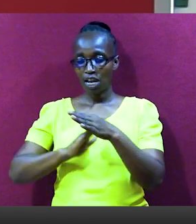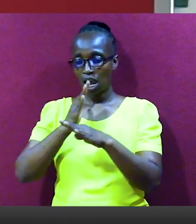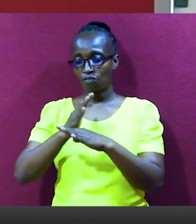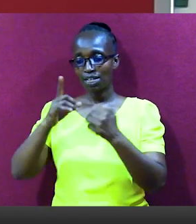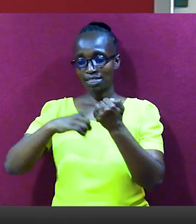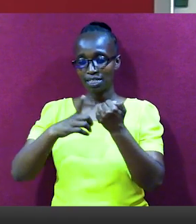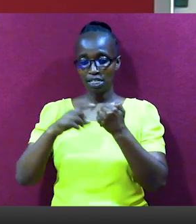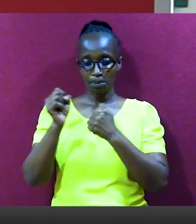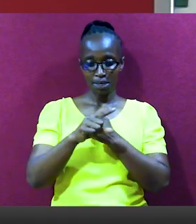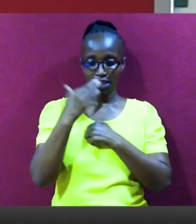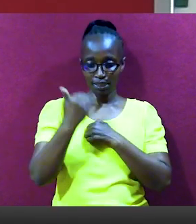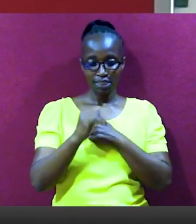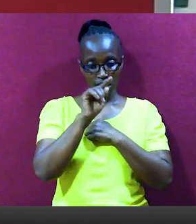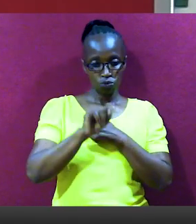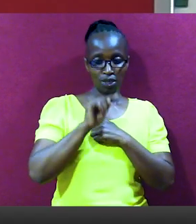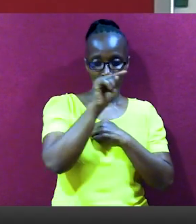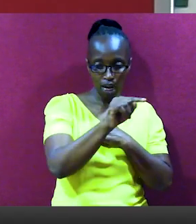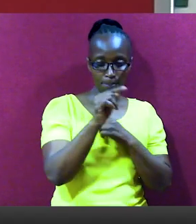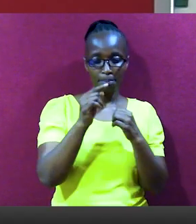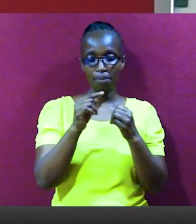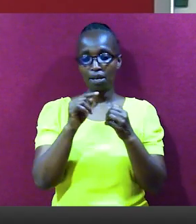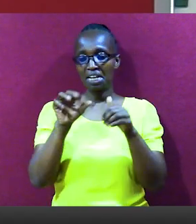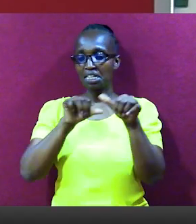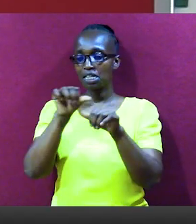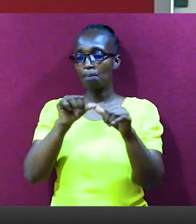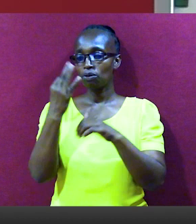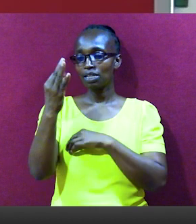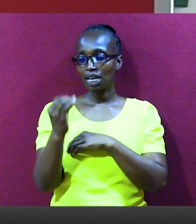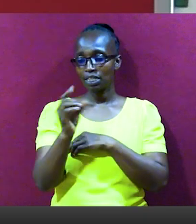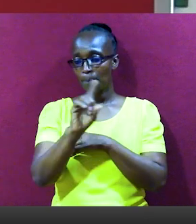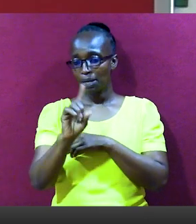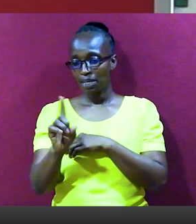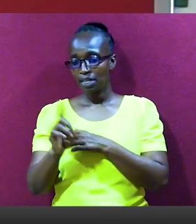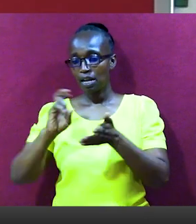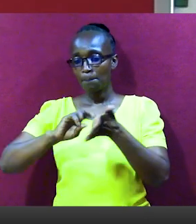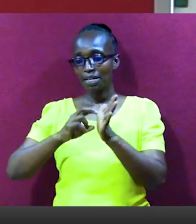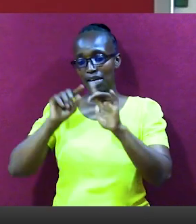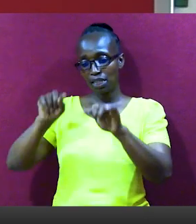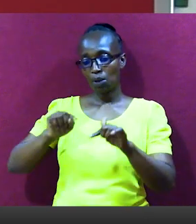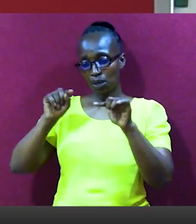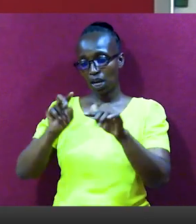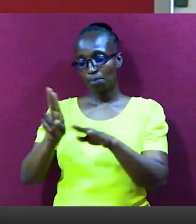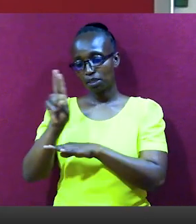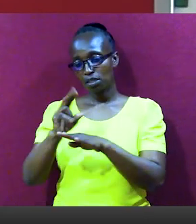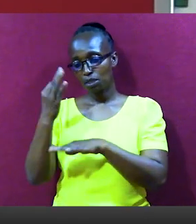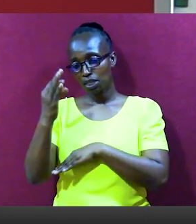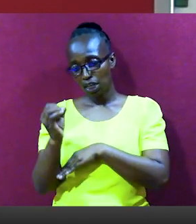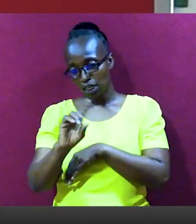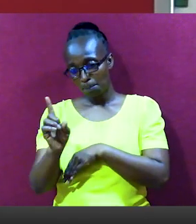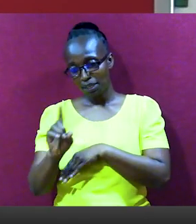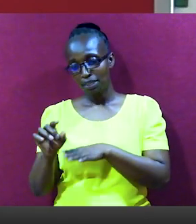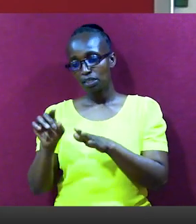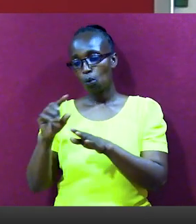which is just given once in 6 months. And so a child will come in, have the injection given. It usually takes about 30 minutes to an